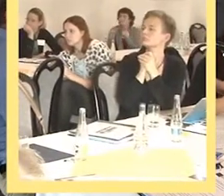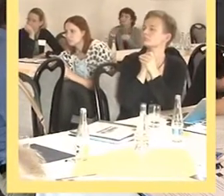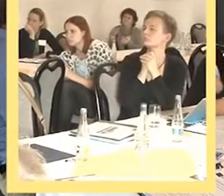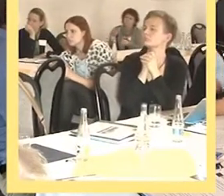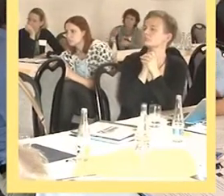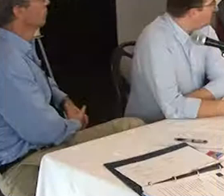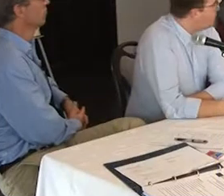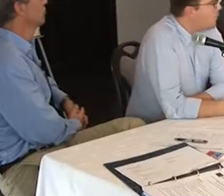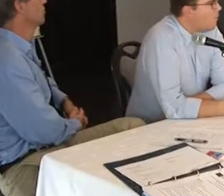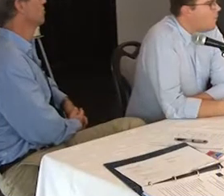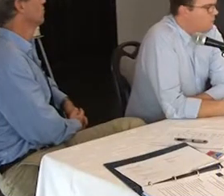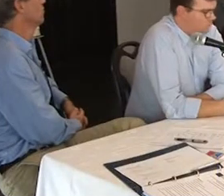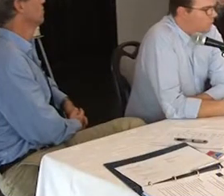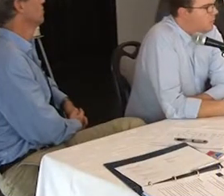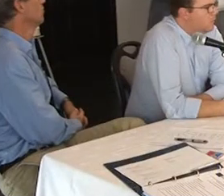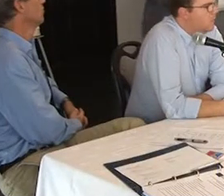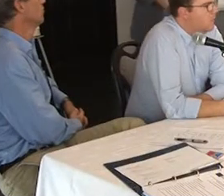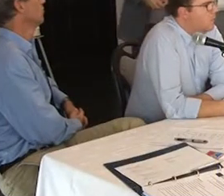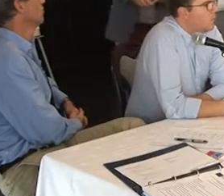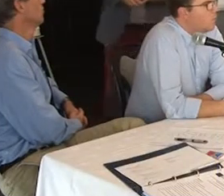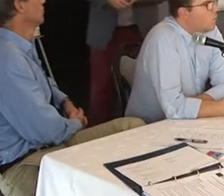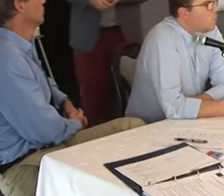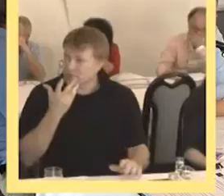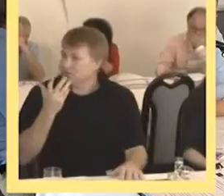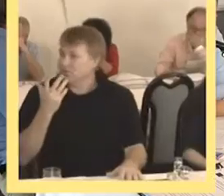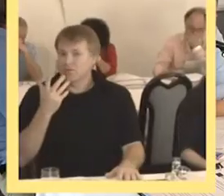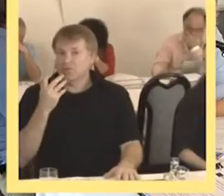Just one thing at the end, please.